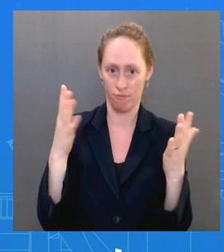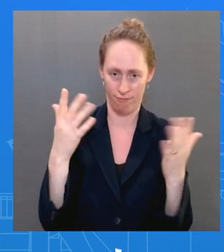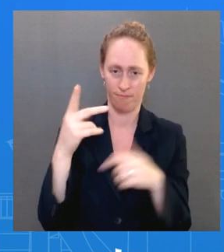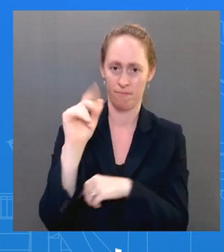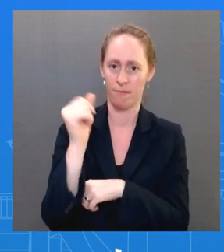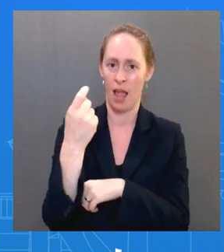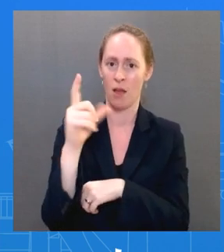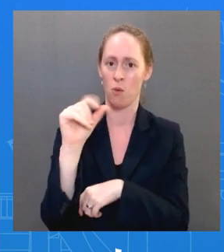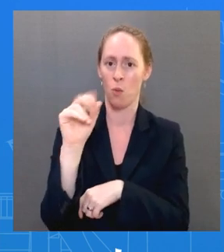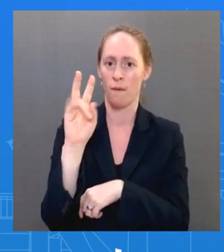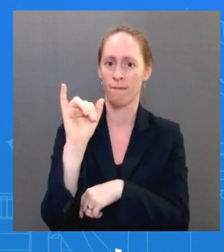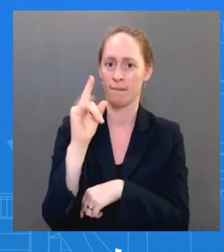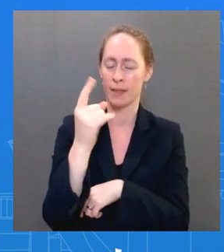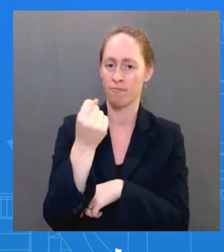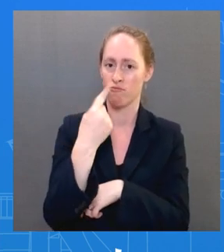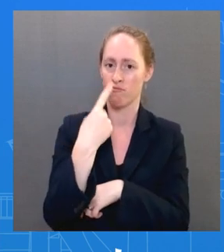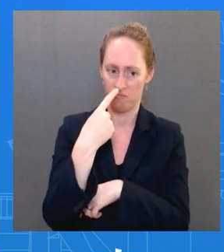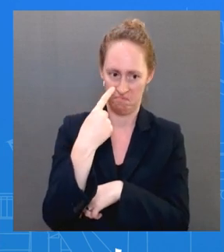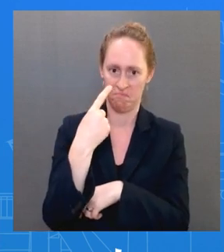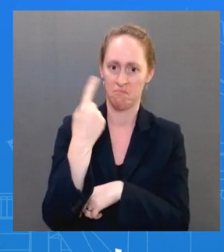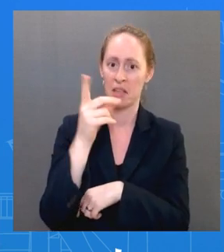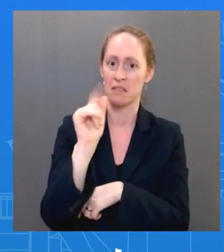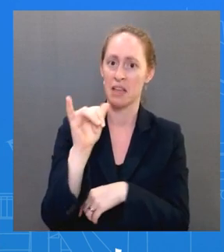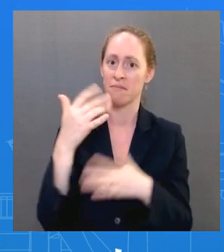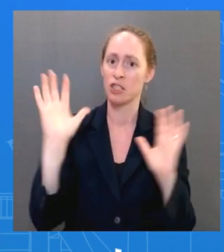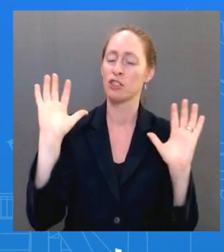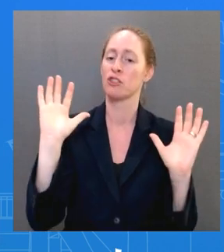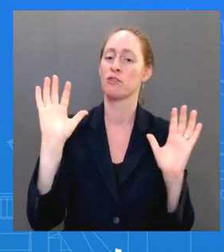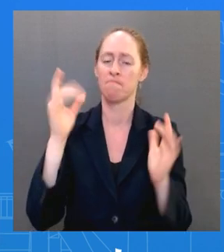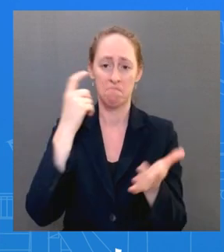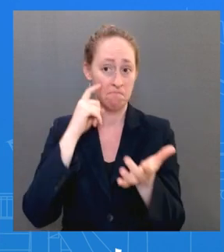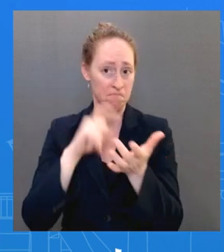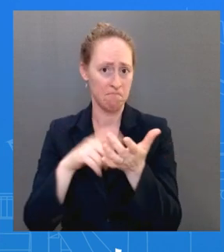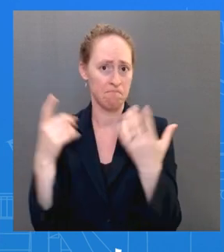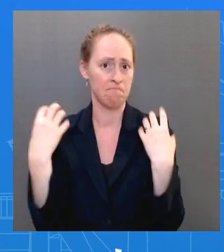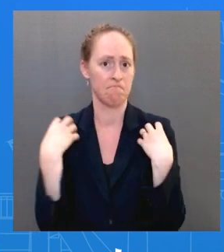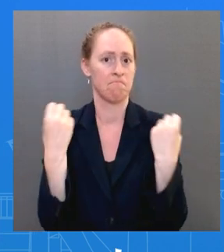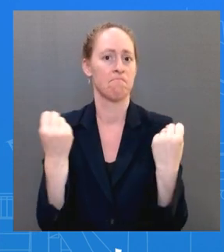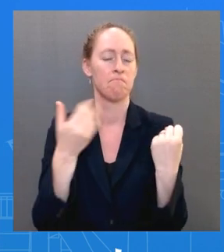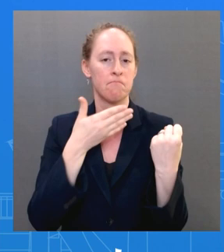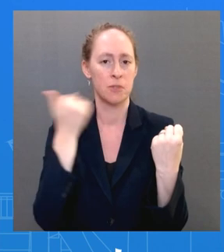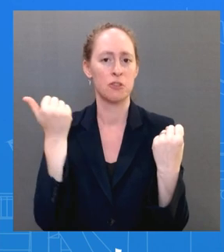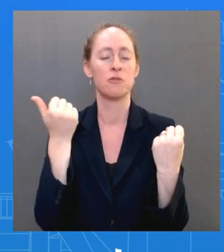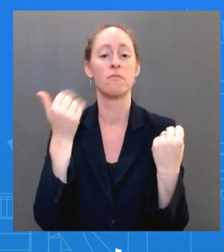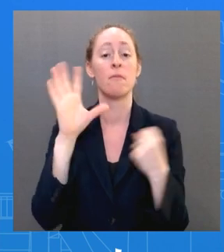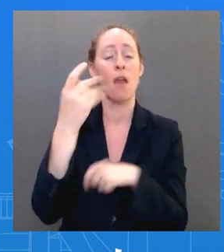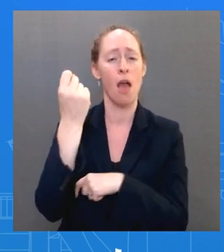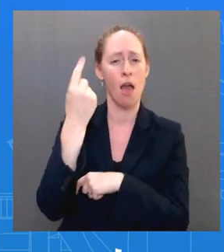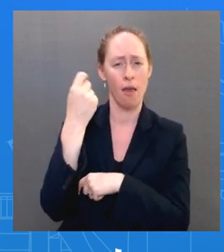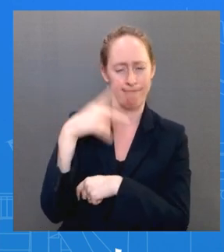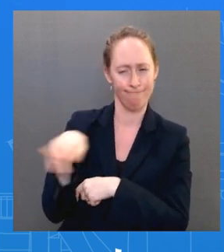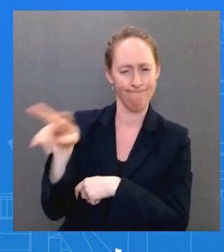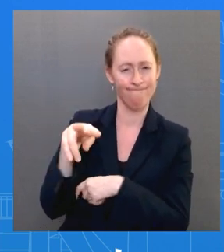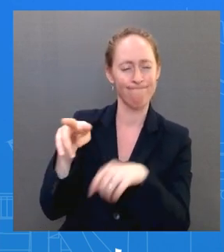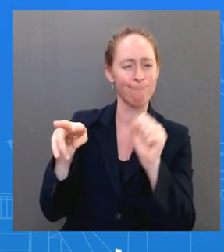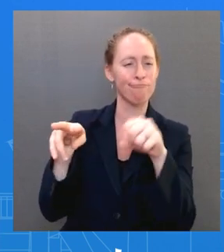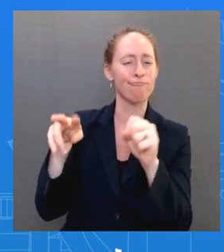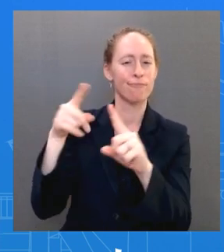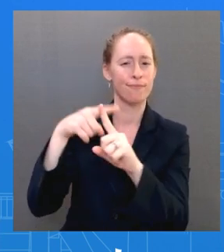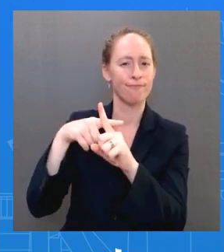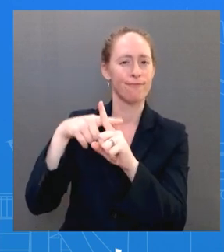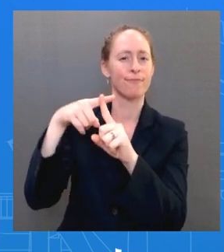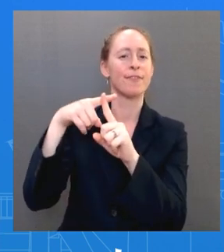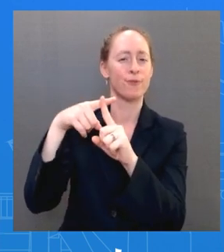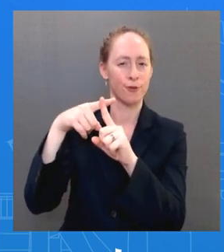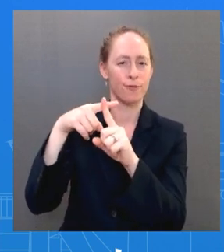to 99.4 degrees Fahrenheit, which responded favorably to Tylenol. His temperature has remained normal